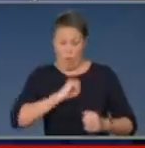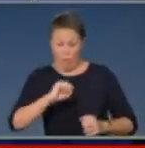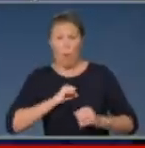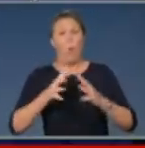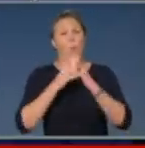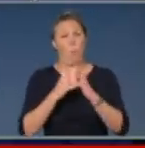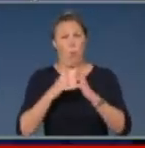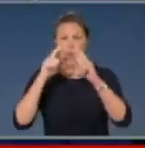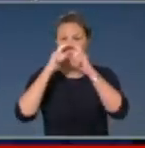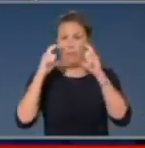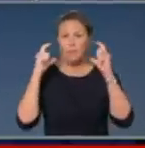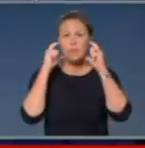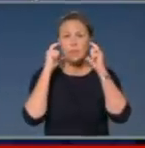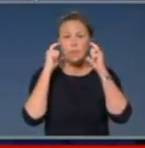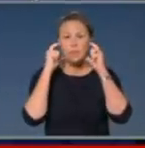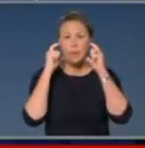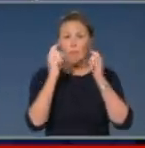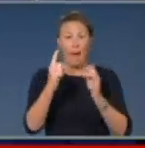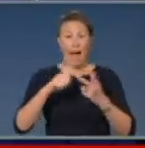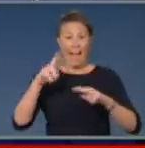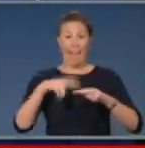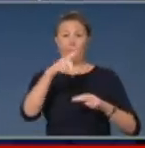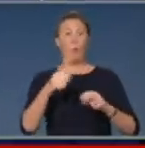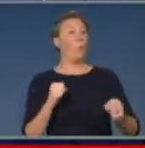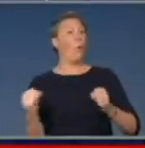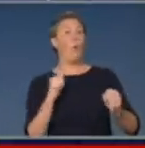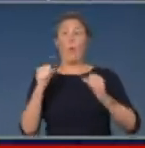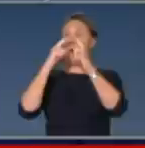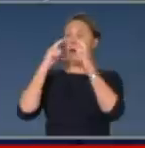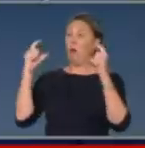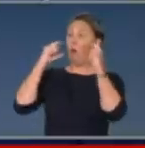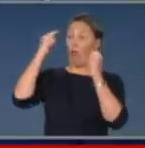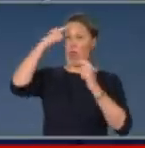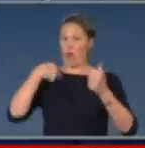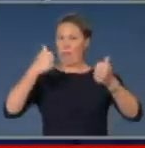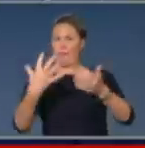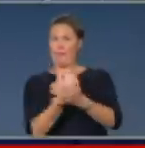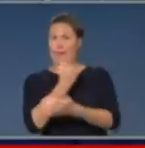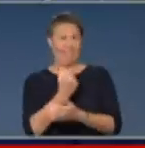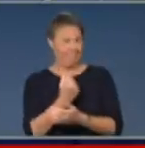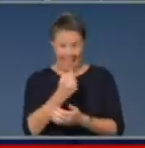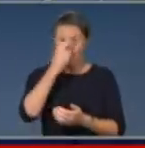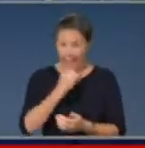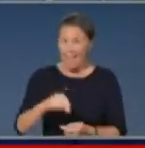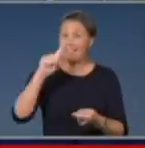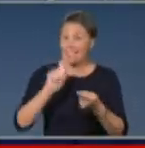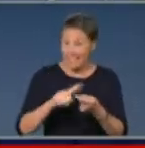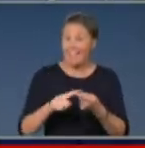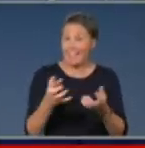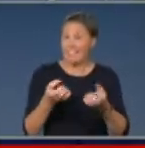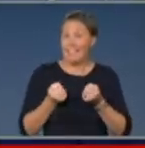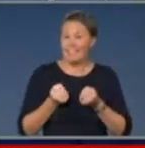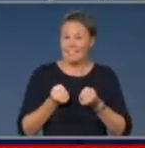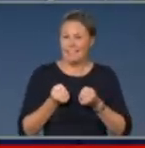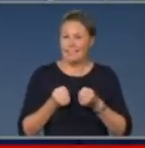not about protecting you from infection, but that's why when people were leaving airports and things of that nature, they were wearing it to prevent the